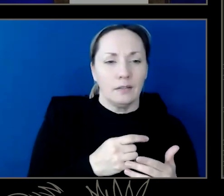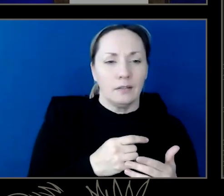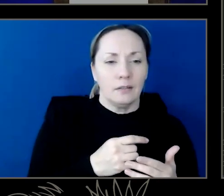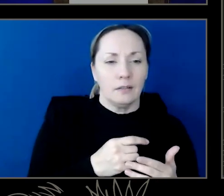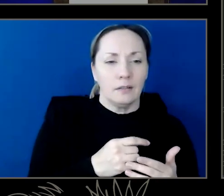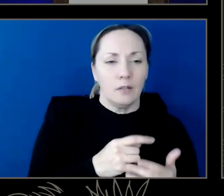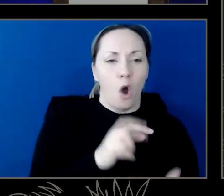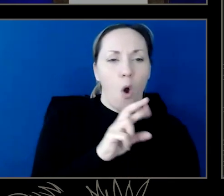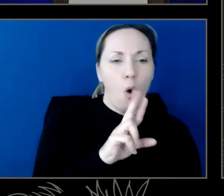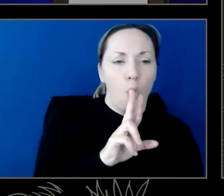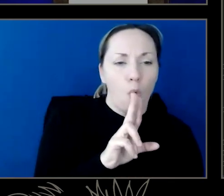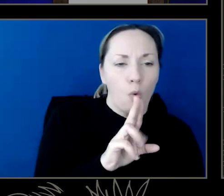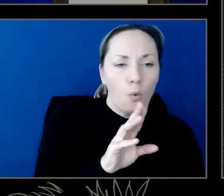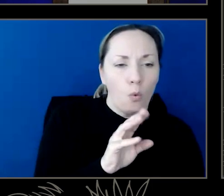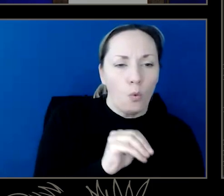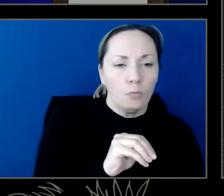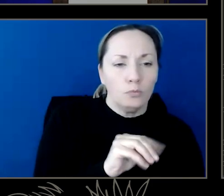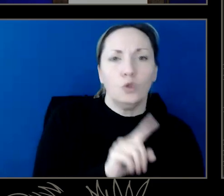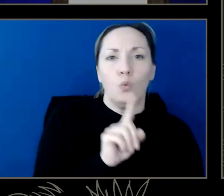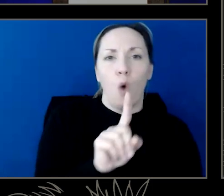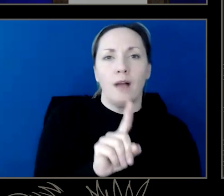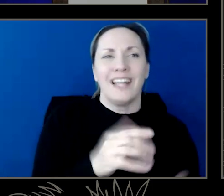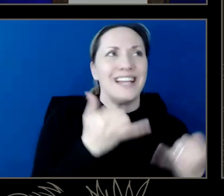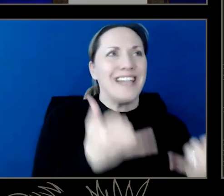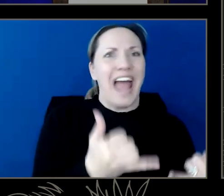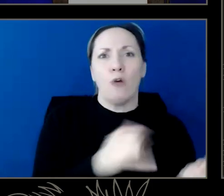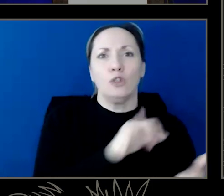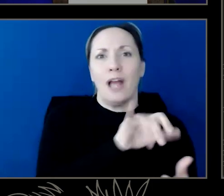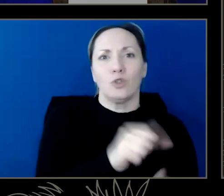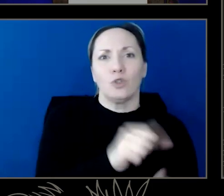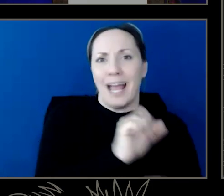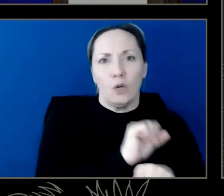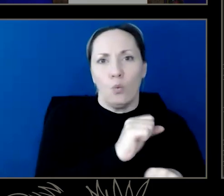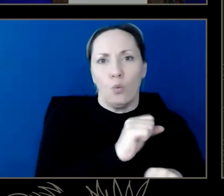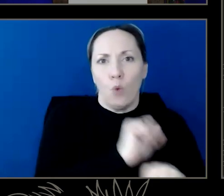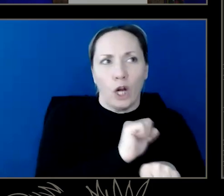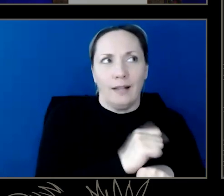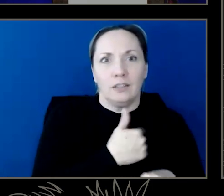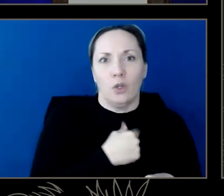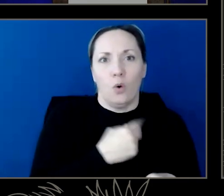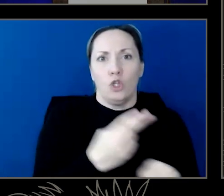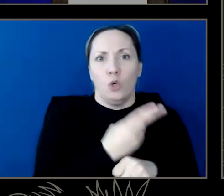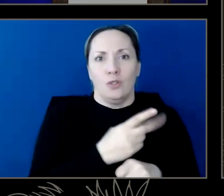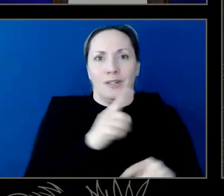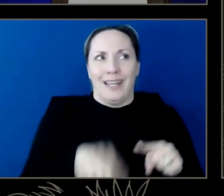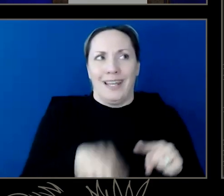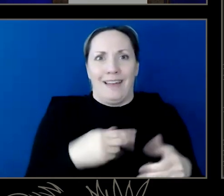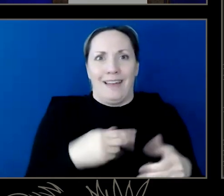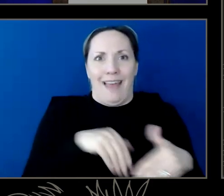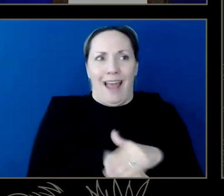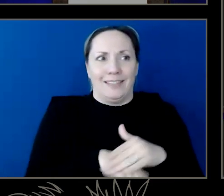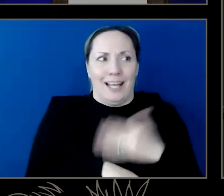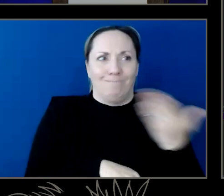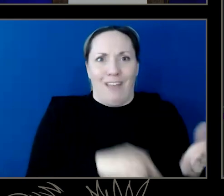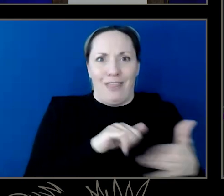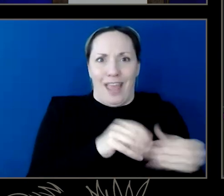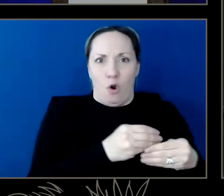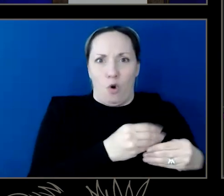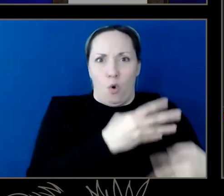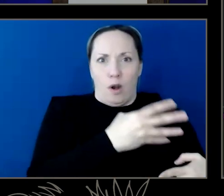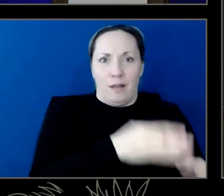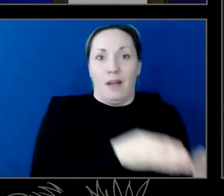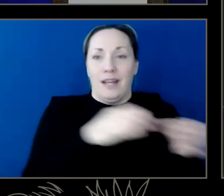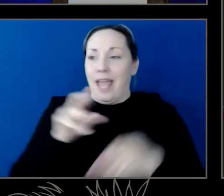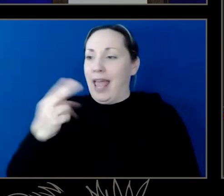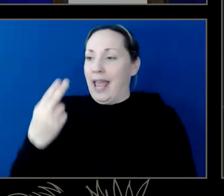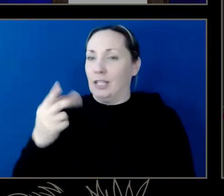happening? My accordion isn't working anymore. So now users cannot access this content that I have within this accordion. But if I go back to